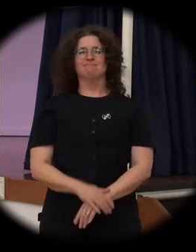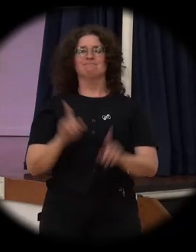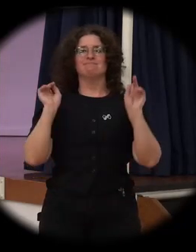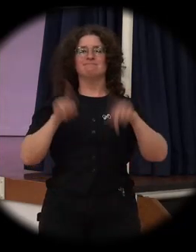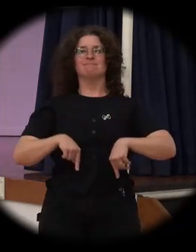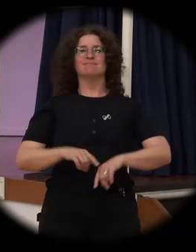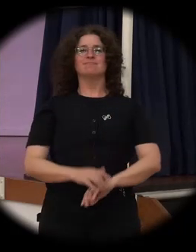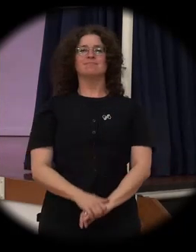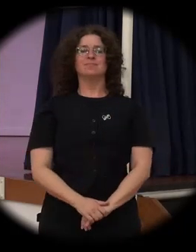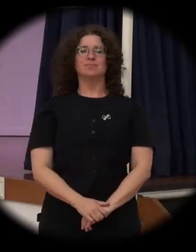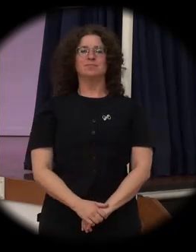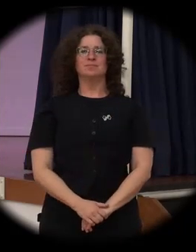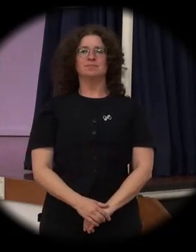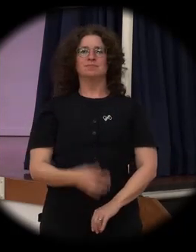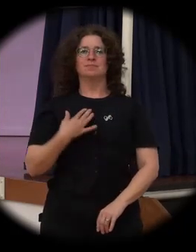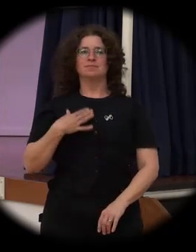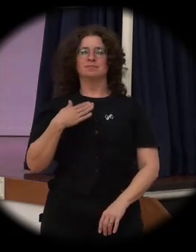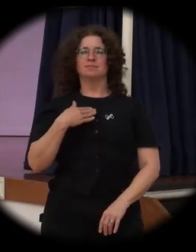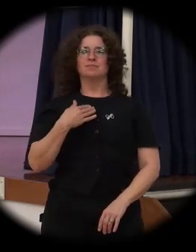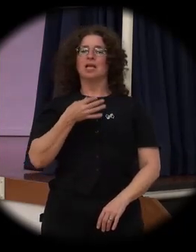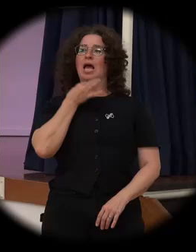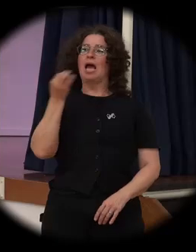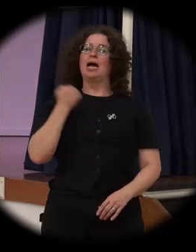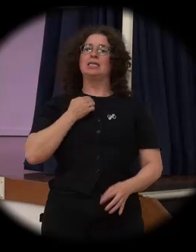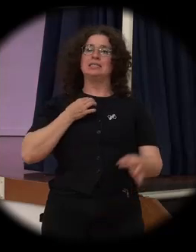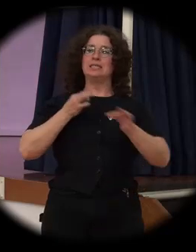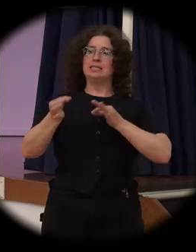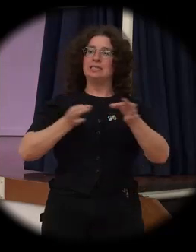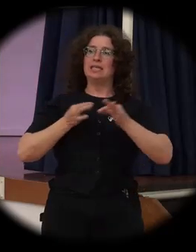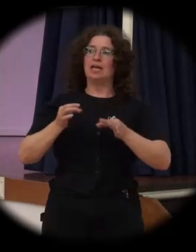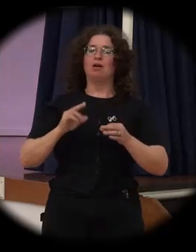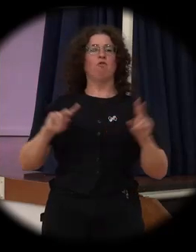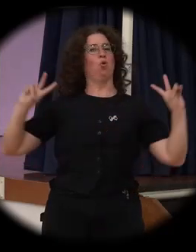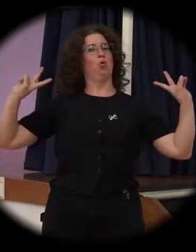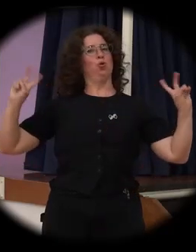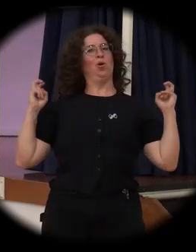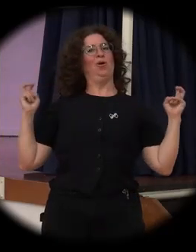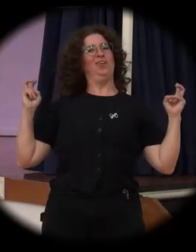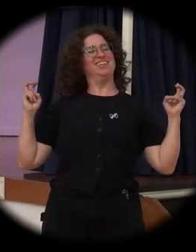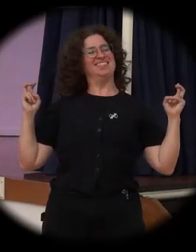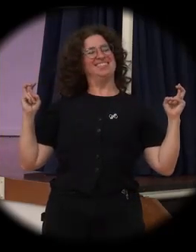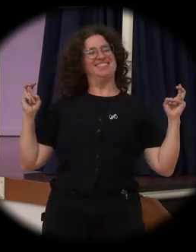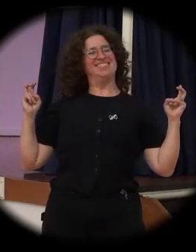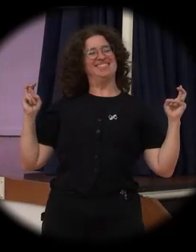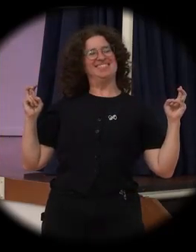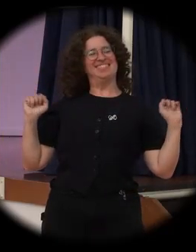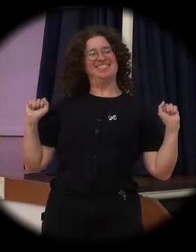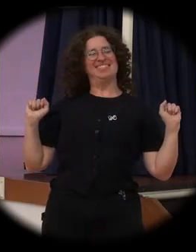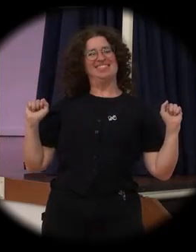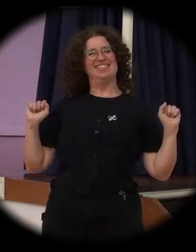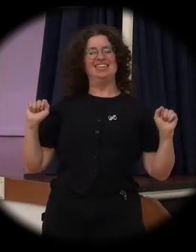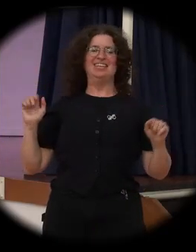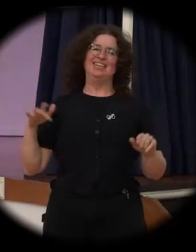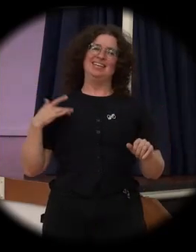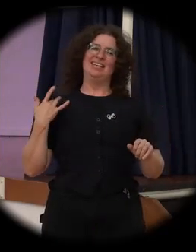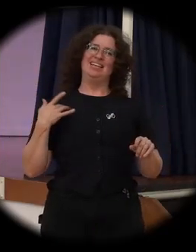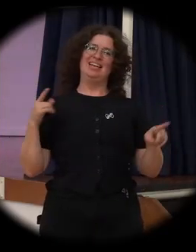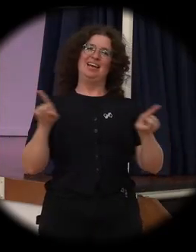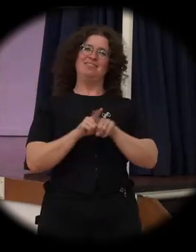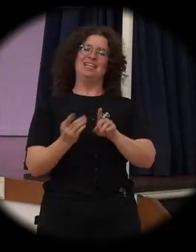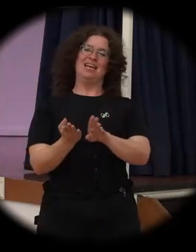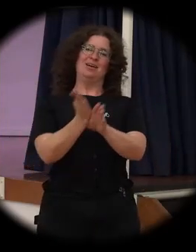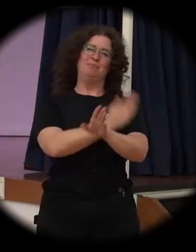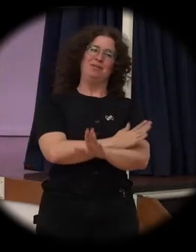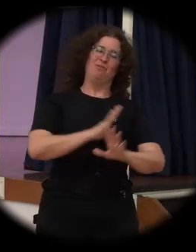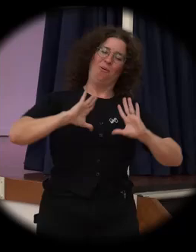started. I asked our lovely designer over there for some quotes about what life was like before build